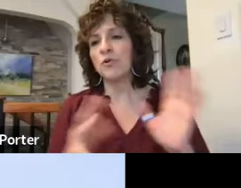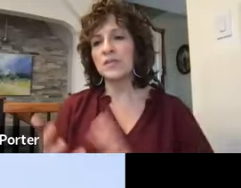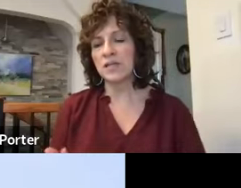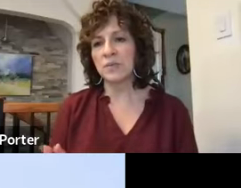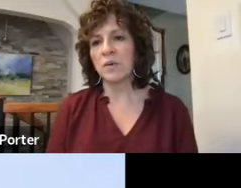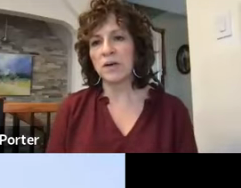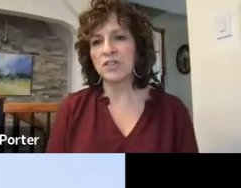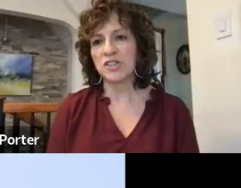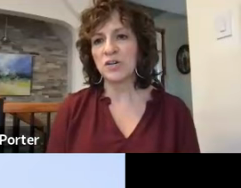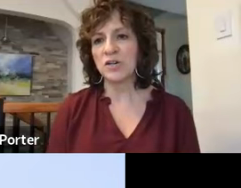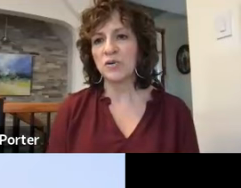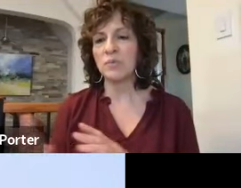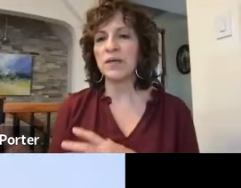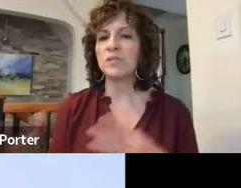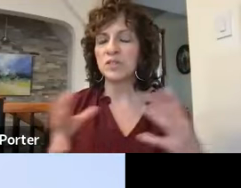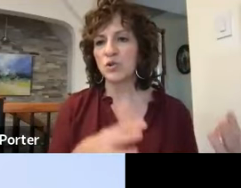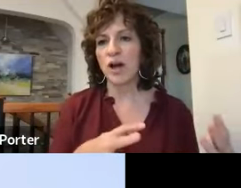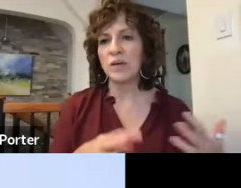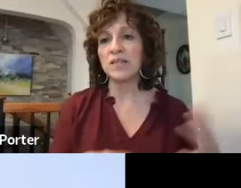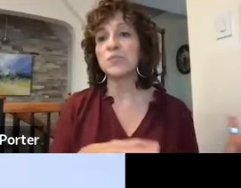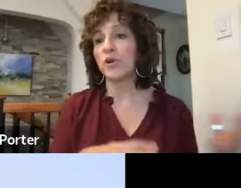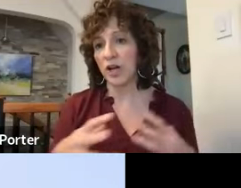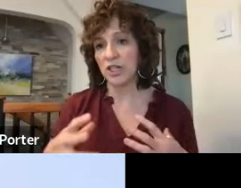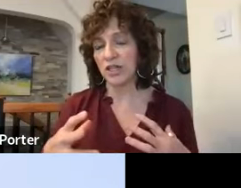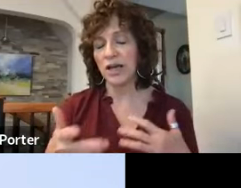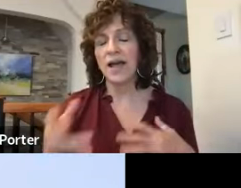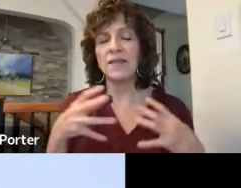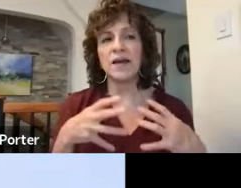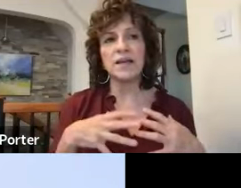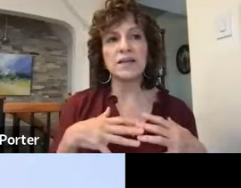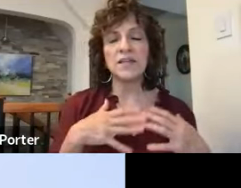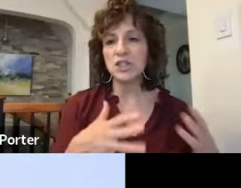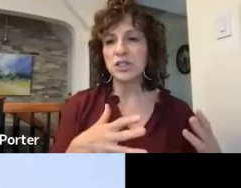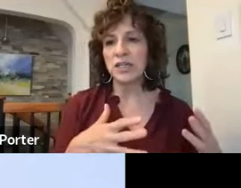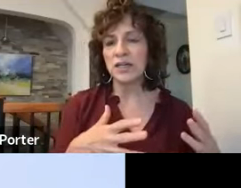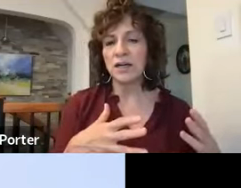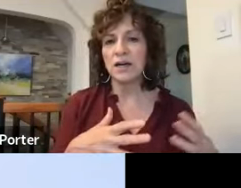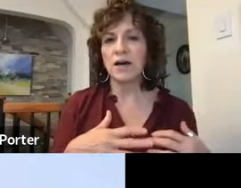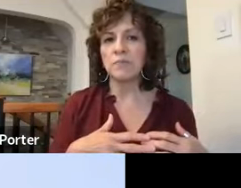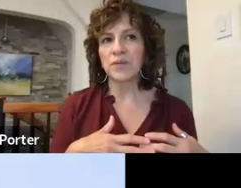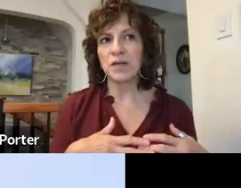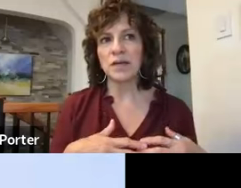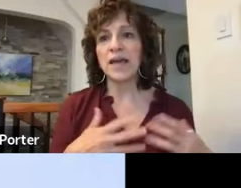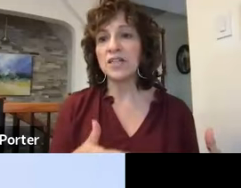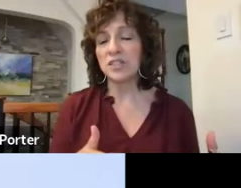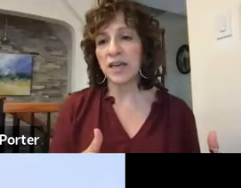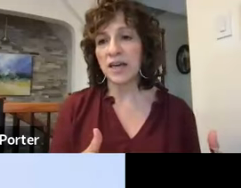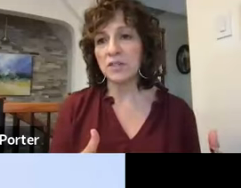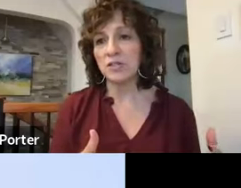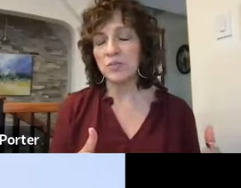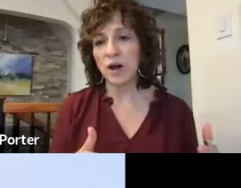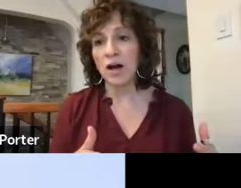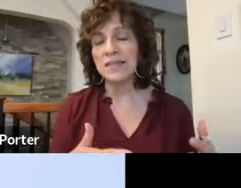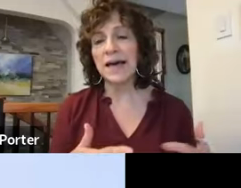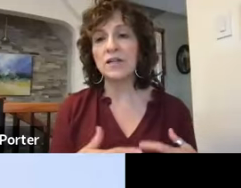And before this clip that I'm about to show you, he was describing his progression and that he had initially engaged in